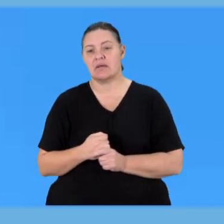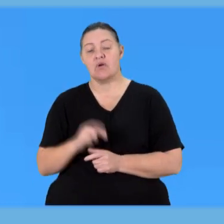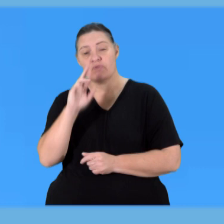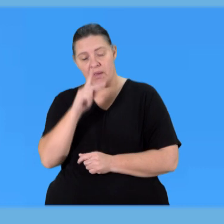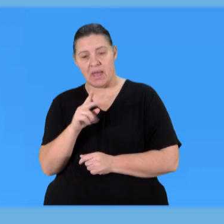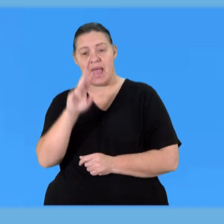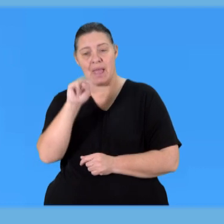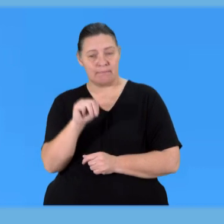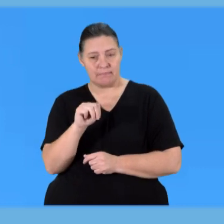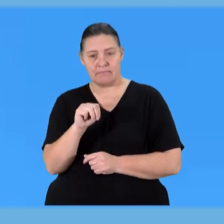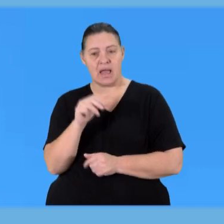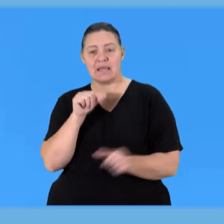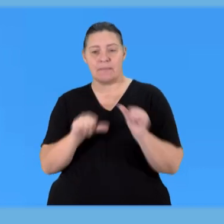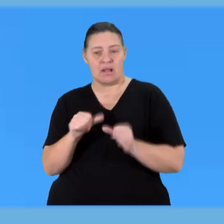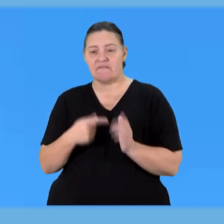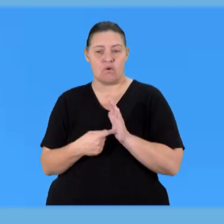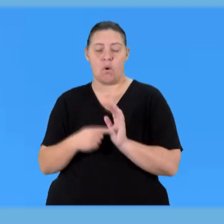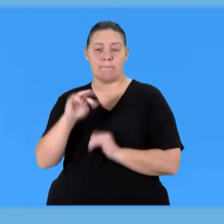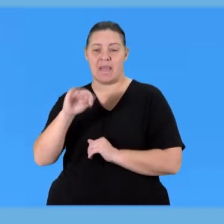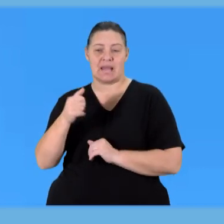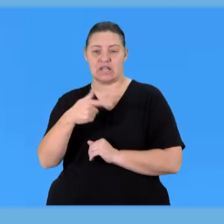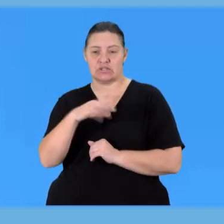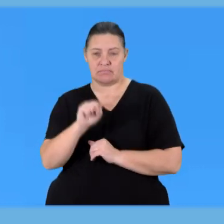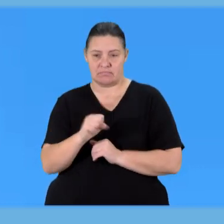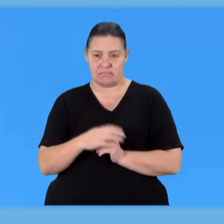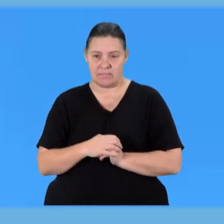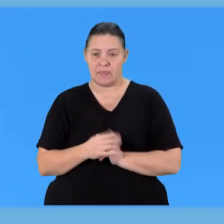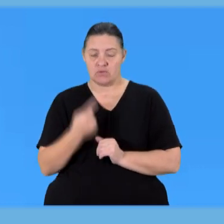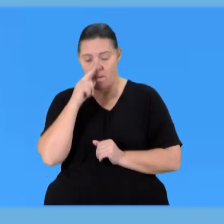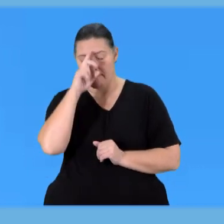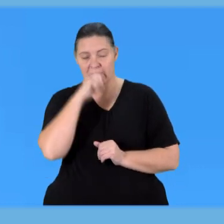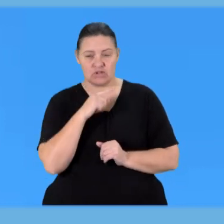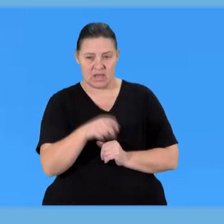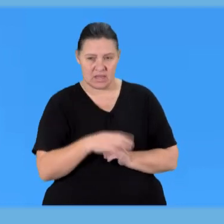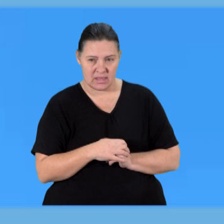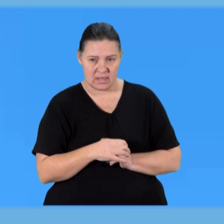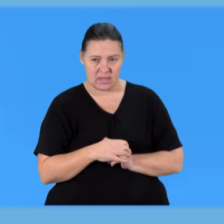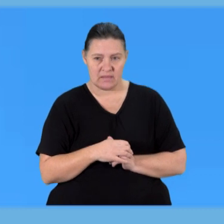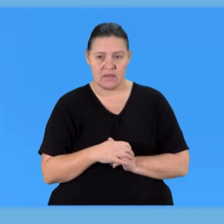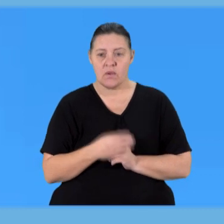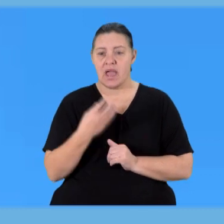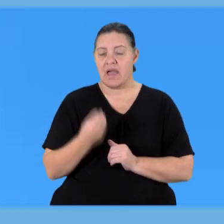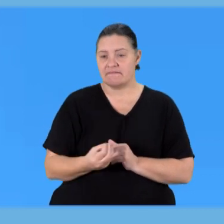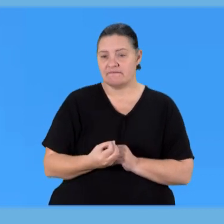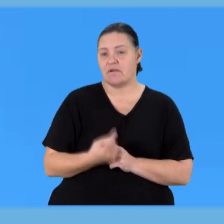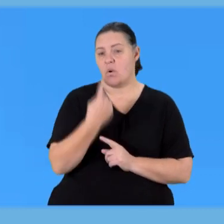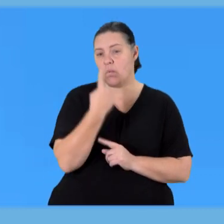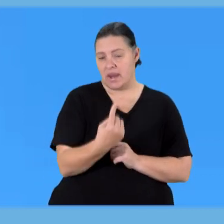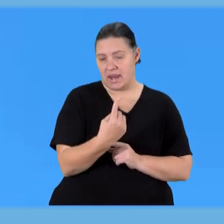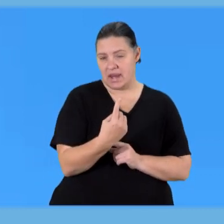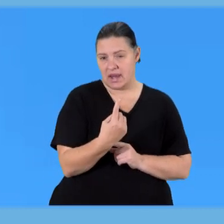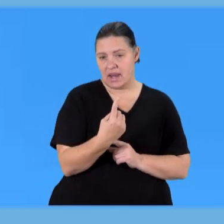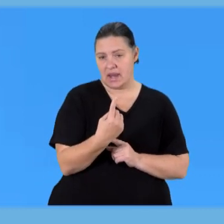And remember, M is not a chemical symbol for magnesium. So now, the picture, we are going to have 1